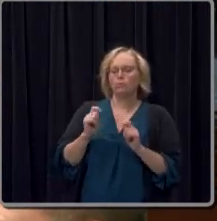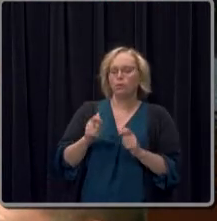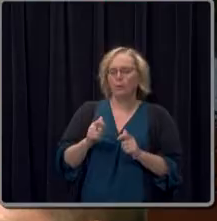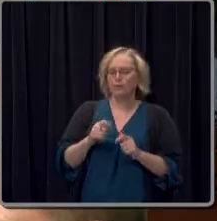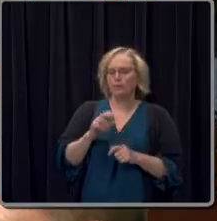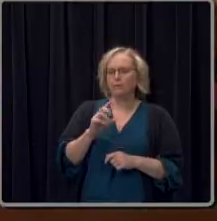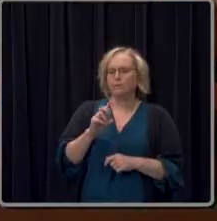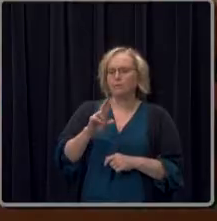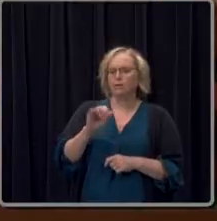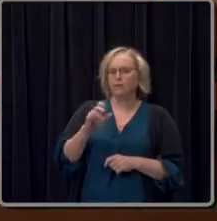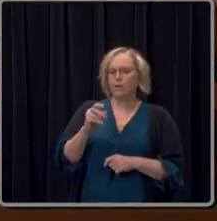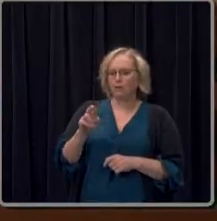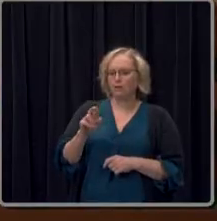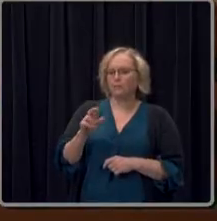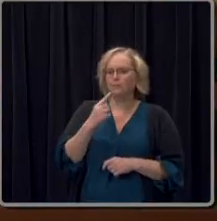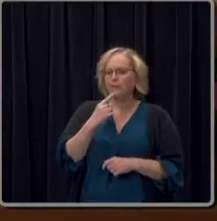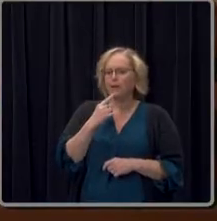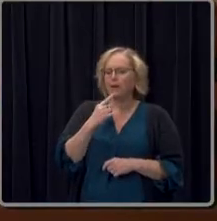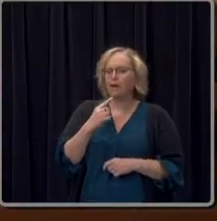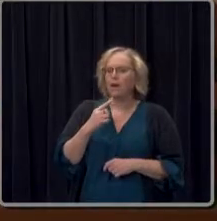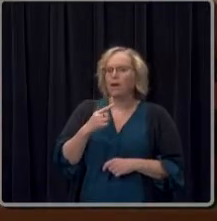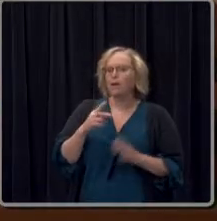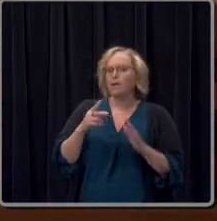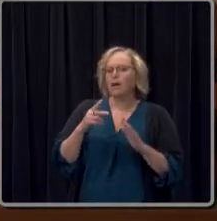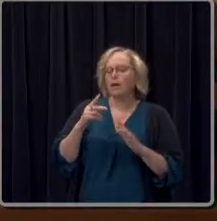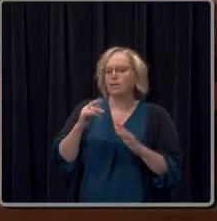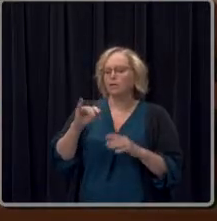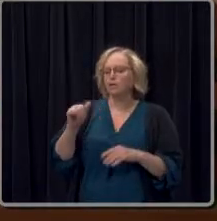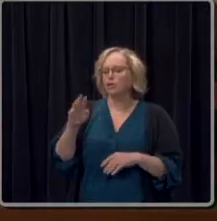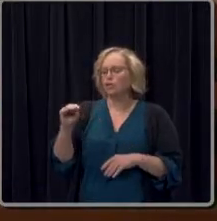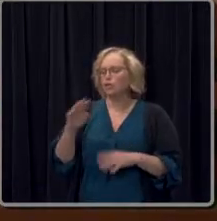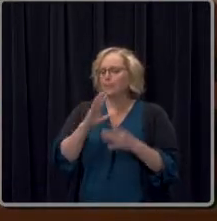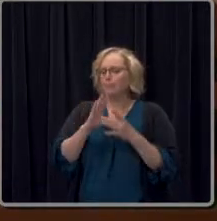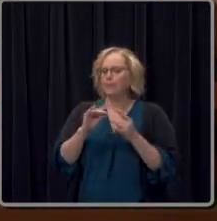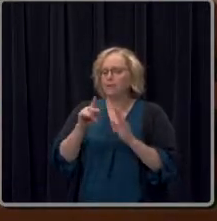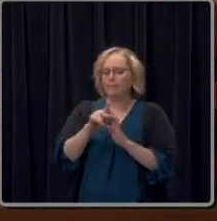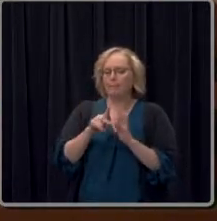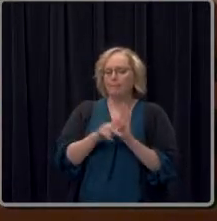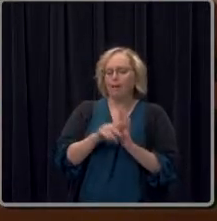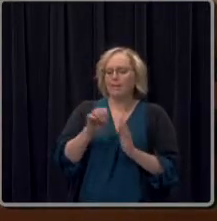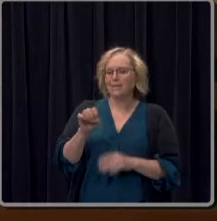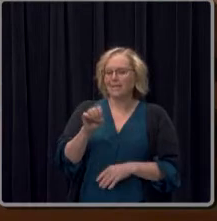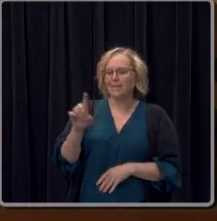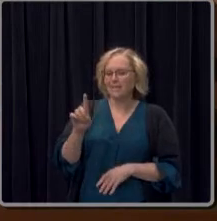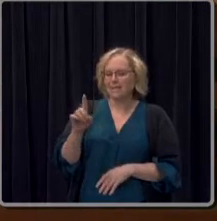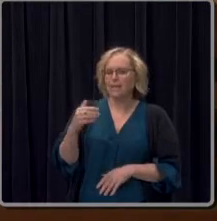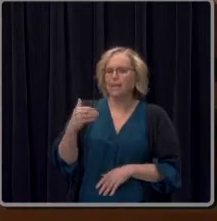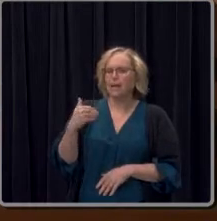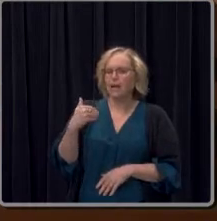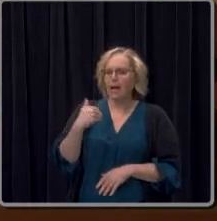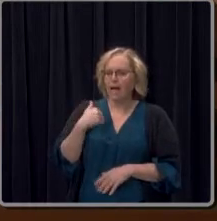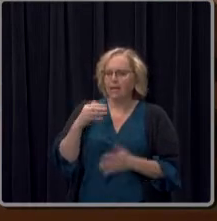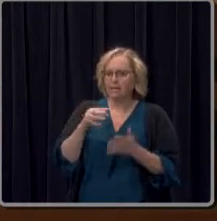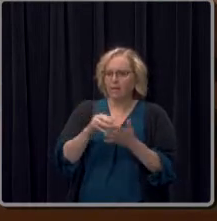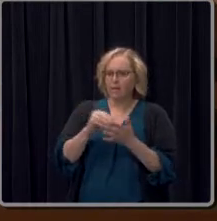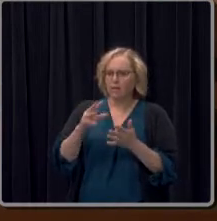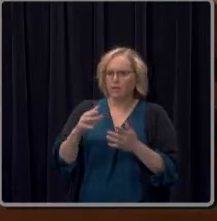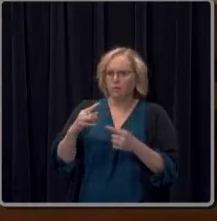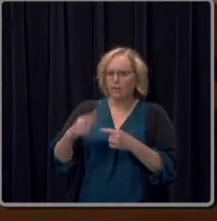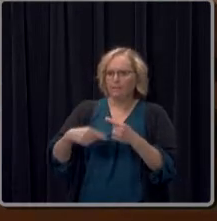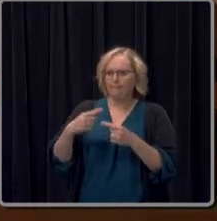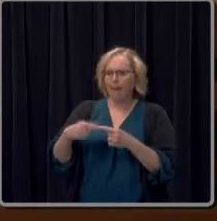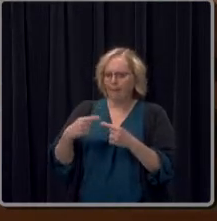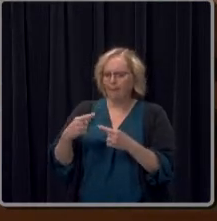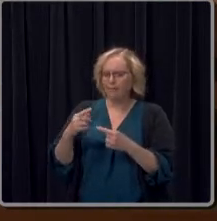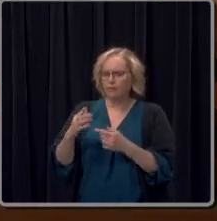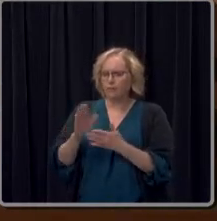that, you know, as Jim mentioned, policy ED, I believe, is the one that has the student mileage from school piece in, so that's likely